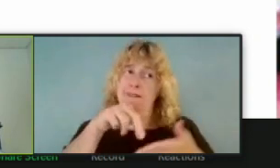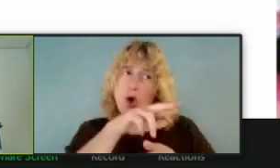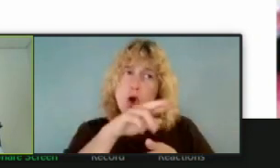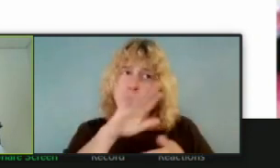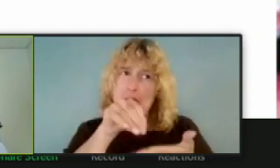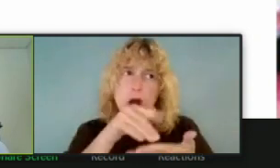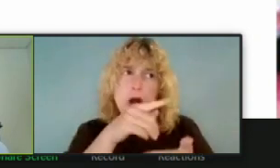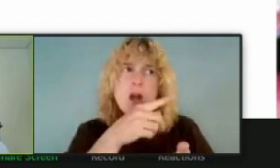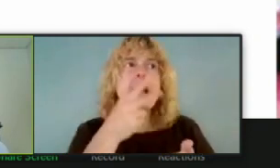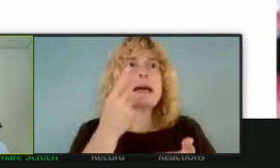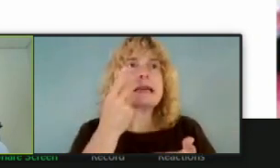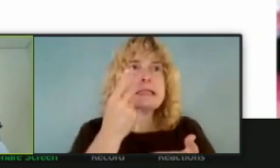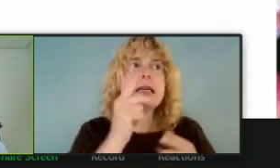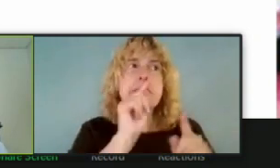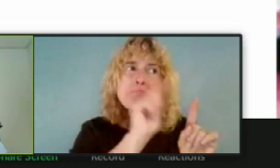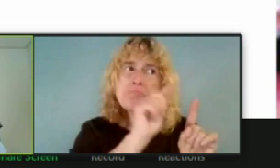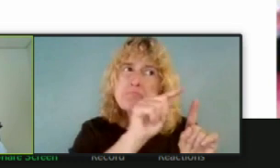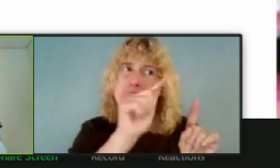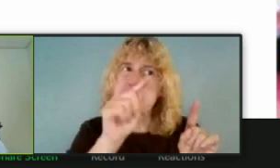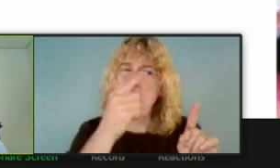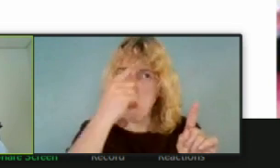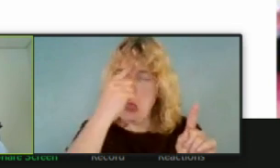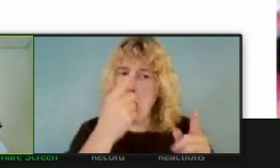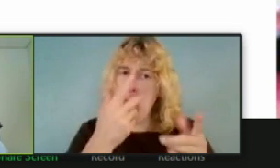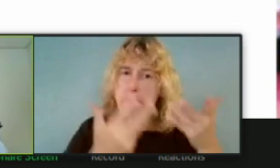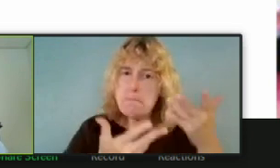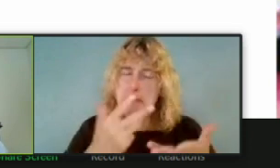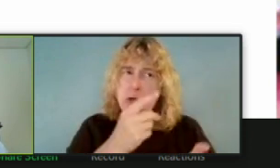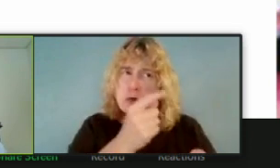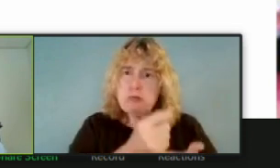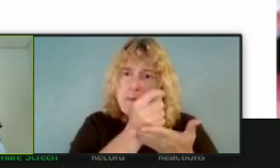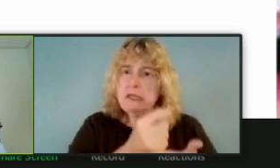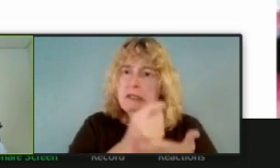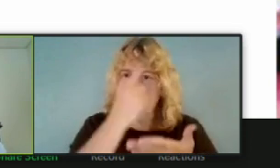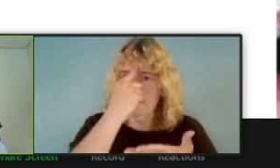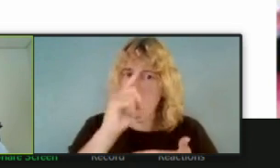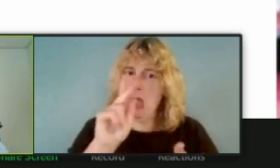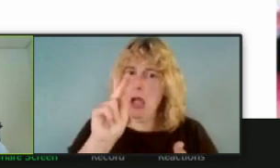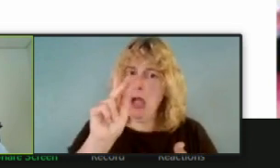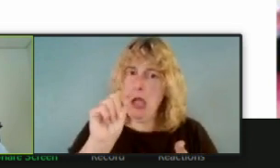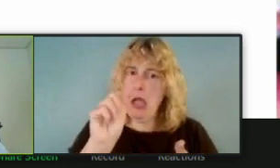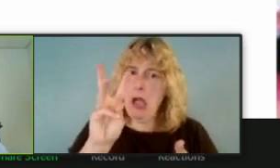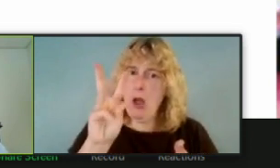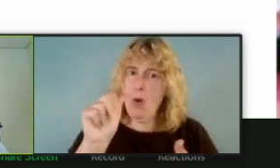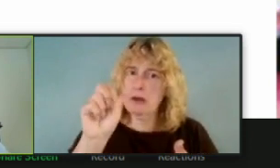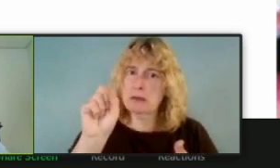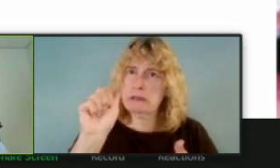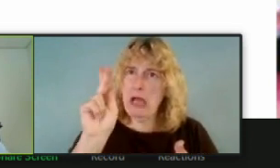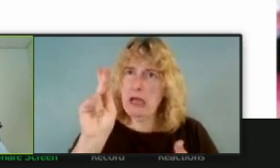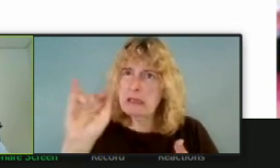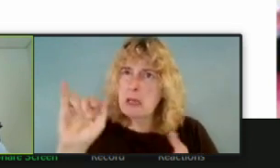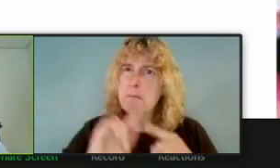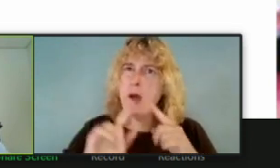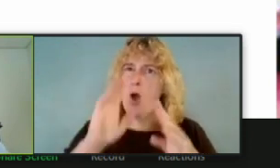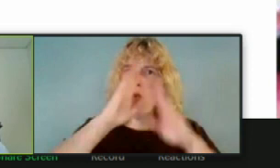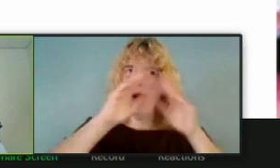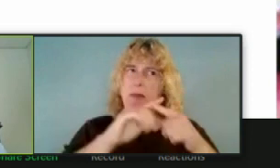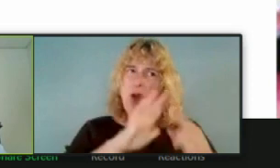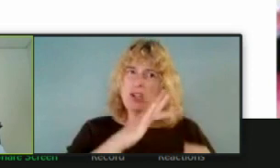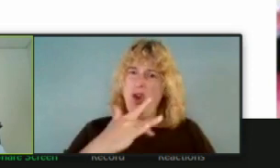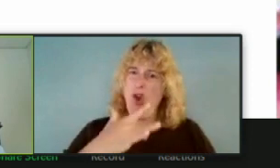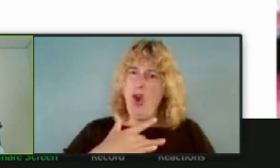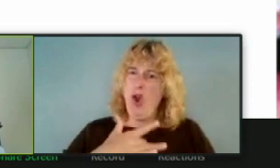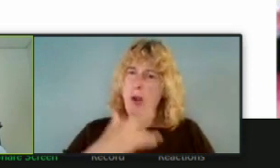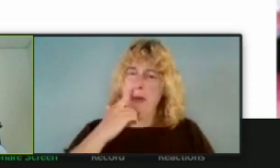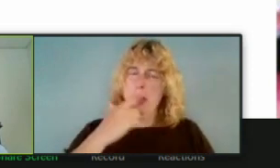him on treatment for possible Kawasaki. All the while, we were worried about his heart because of his chest pain. So